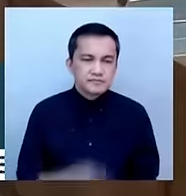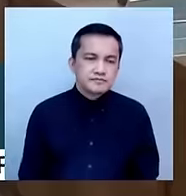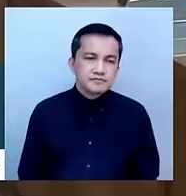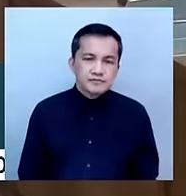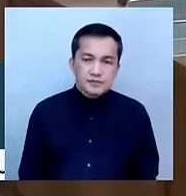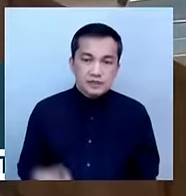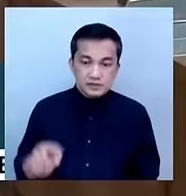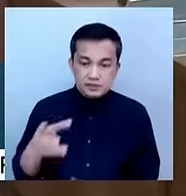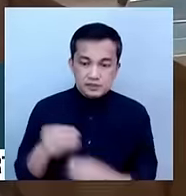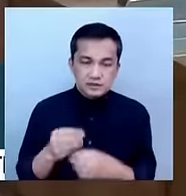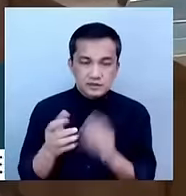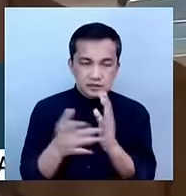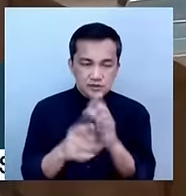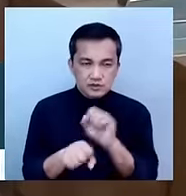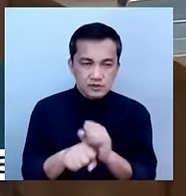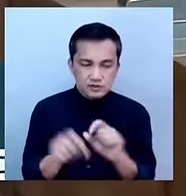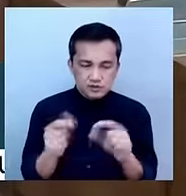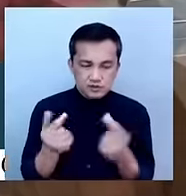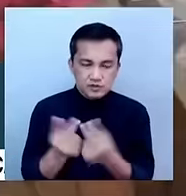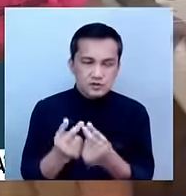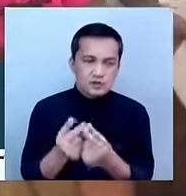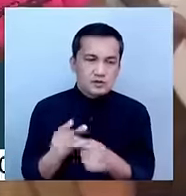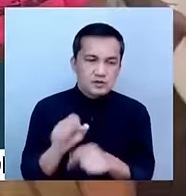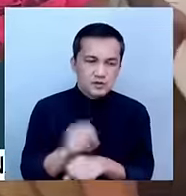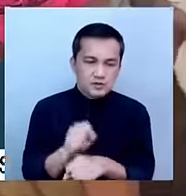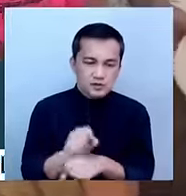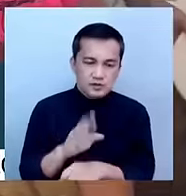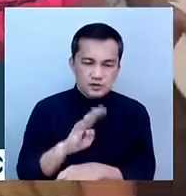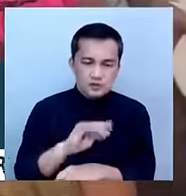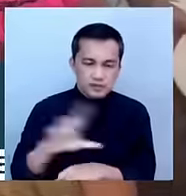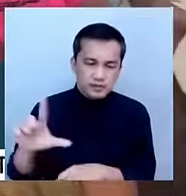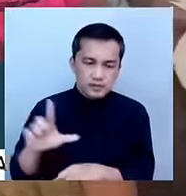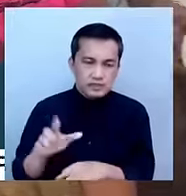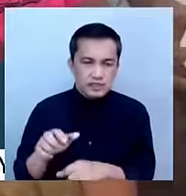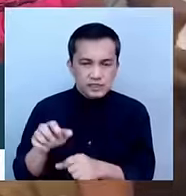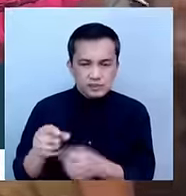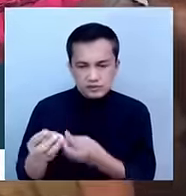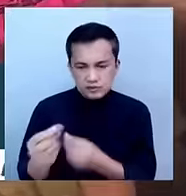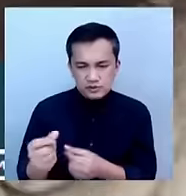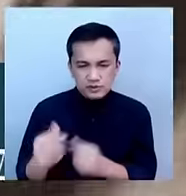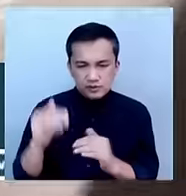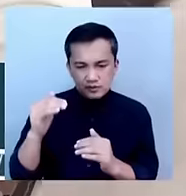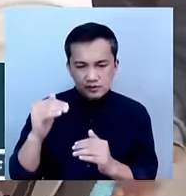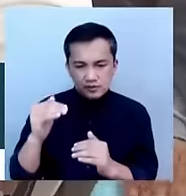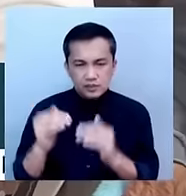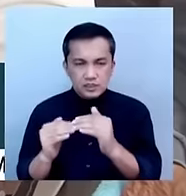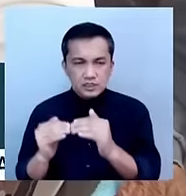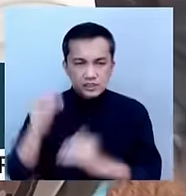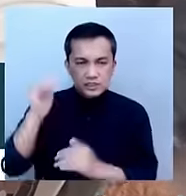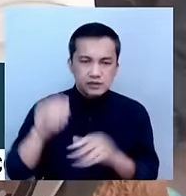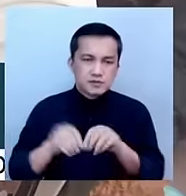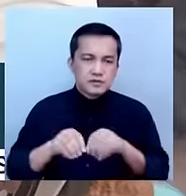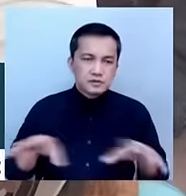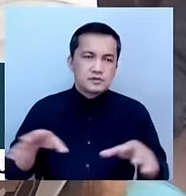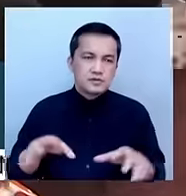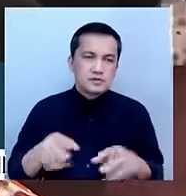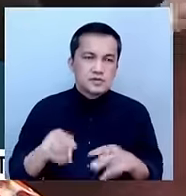the technical working group that will be working on the bill, seeking to address the gaps in the implementation of discounts for